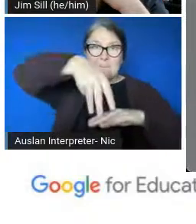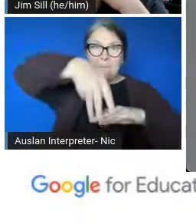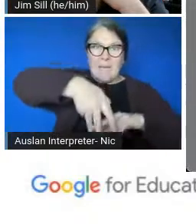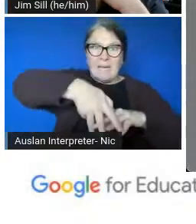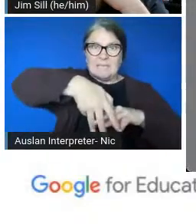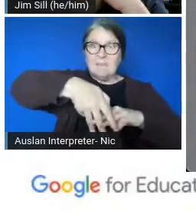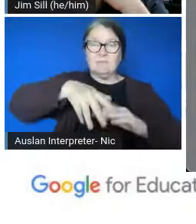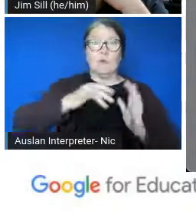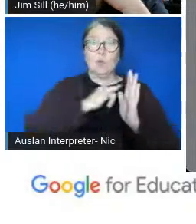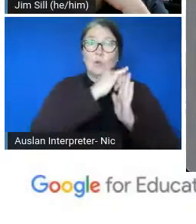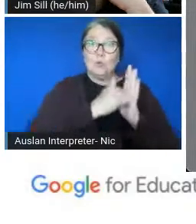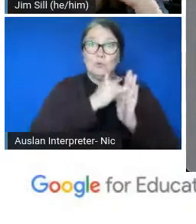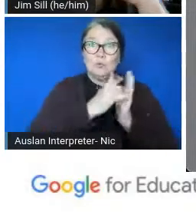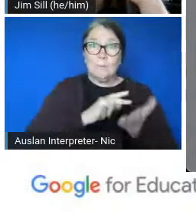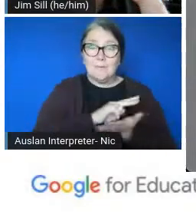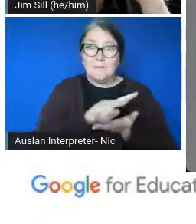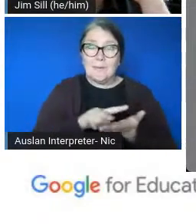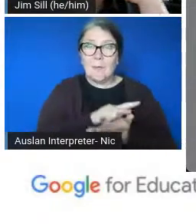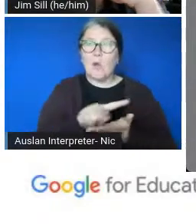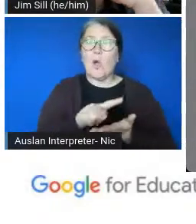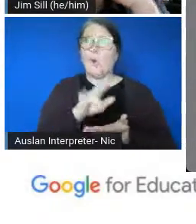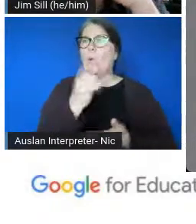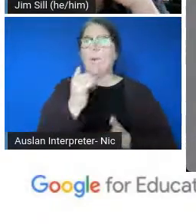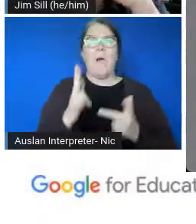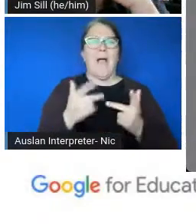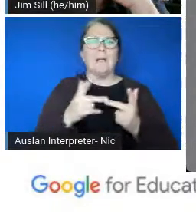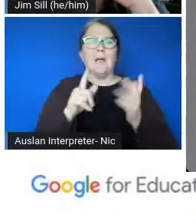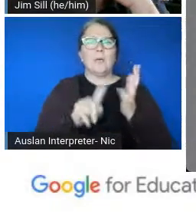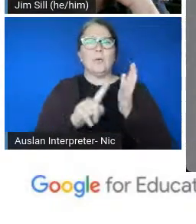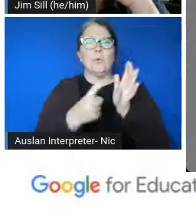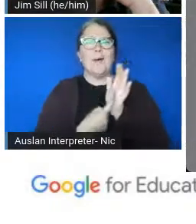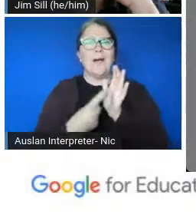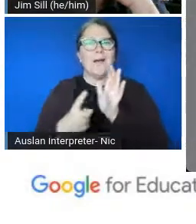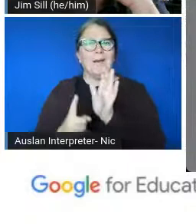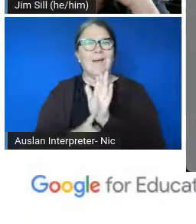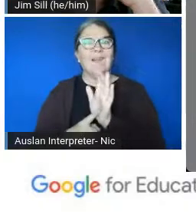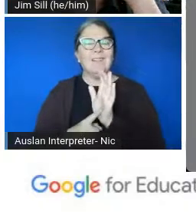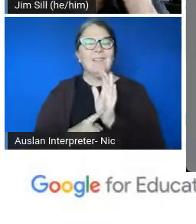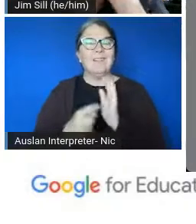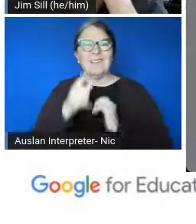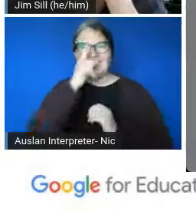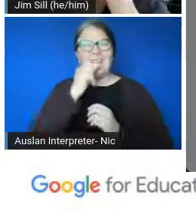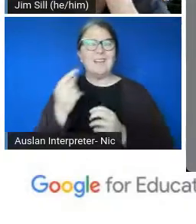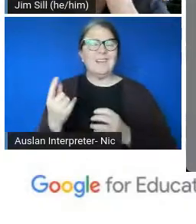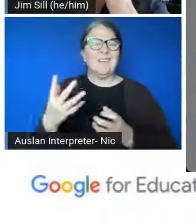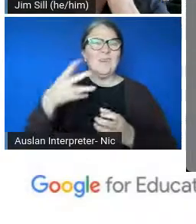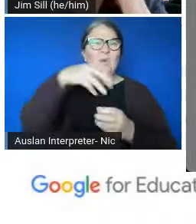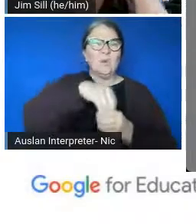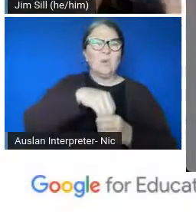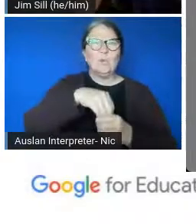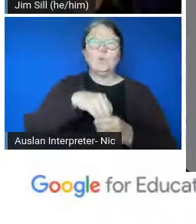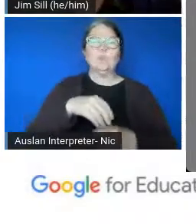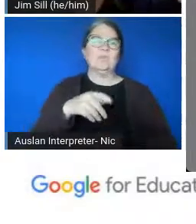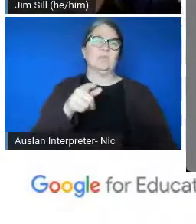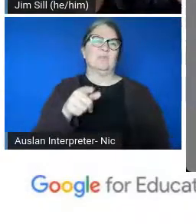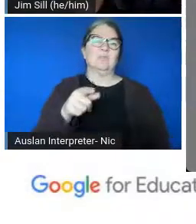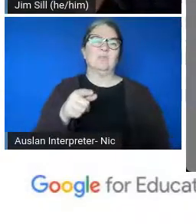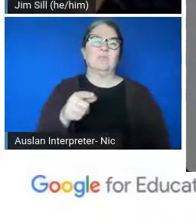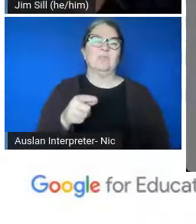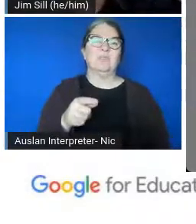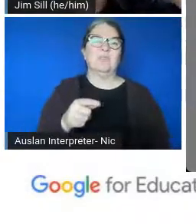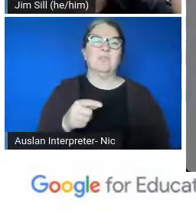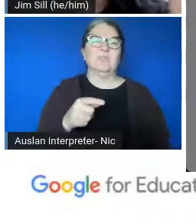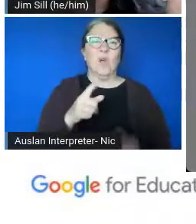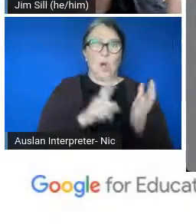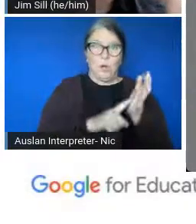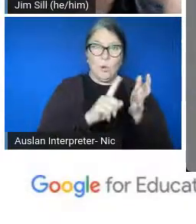YouTube videos or other types of URLs, embed code. So I've used, if you use Screencastify or Loom or